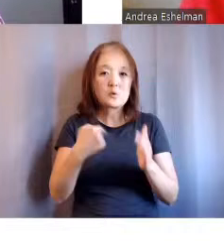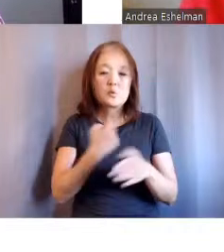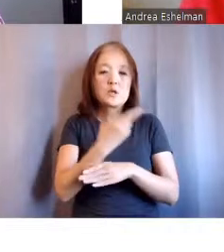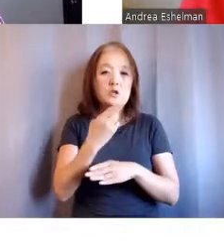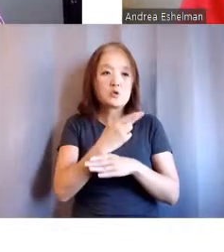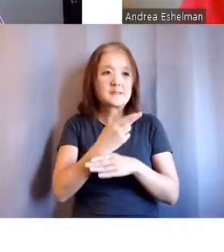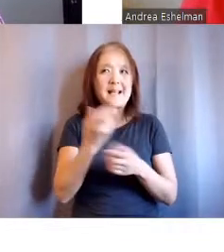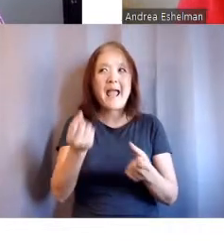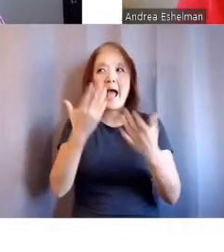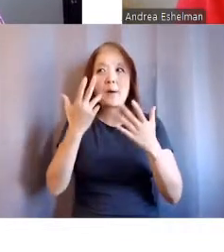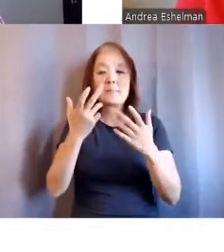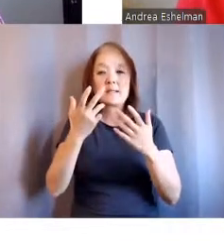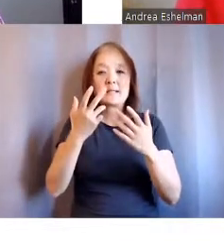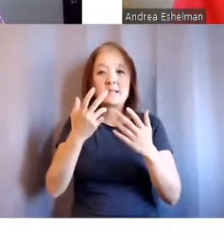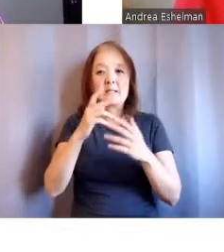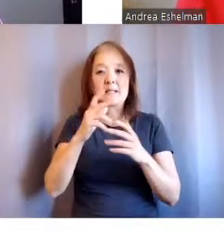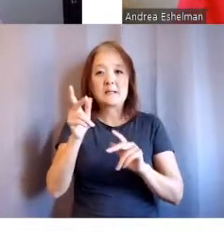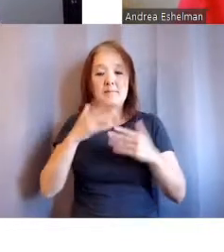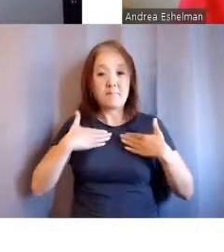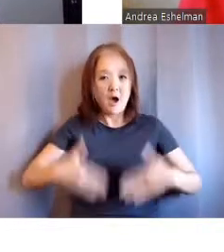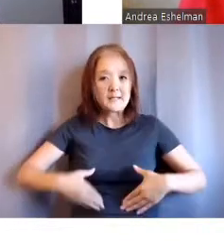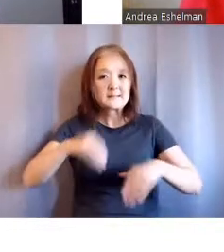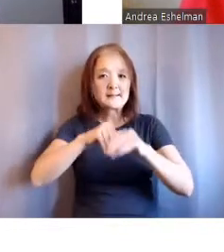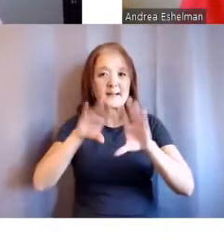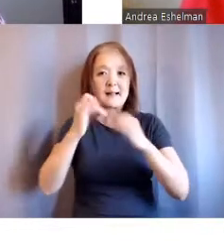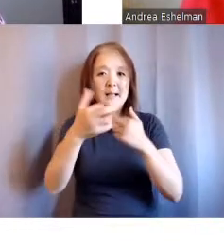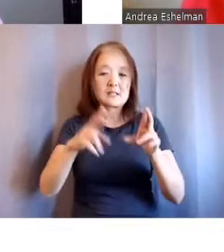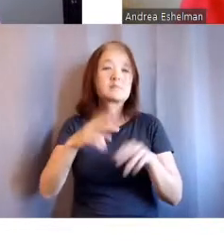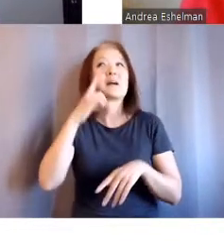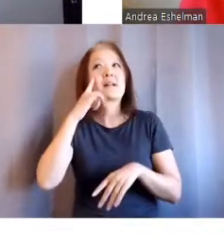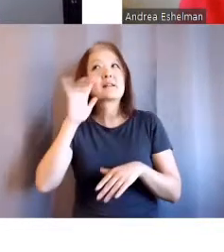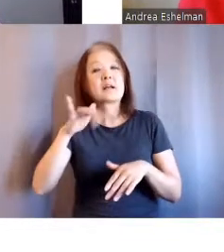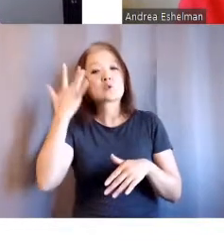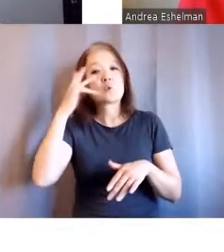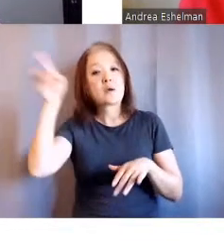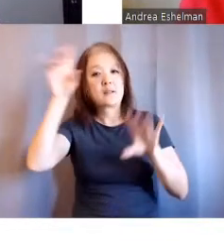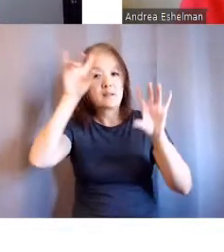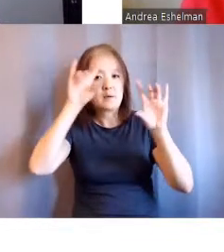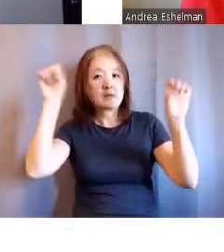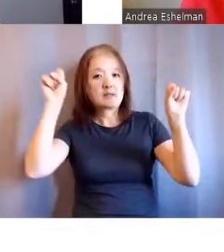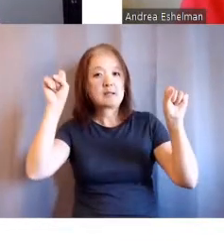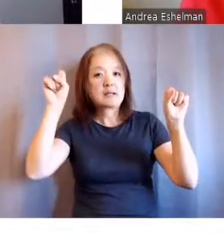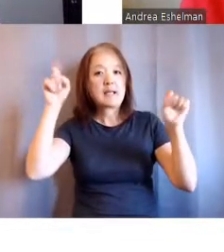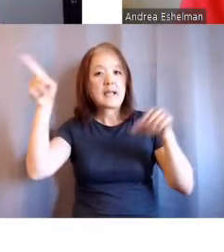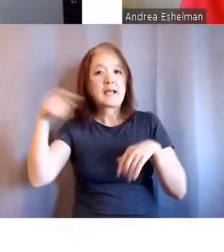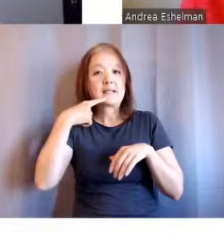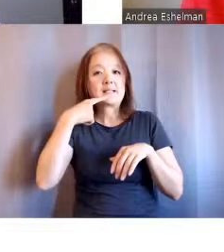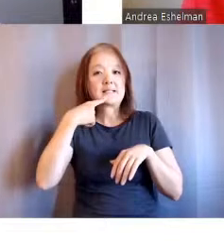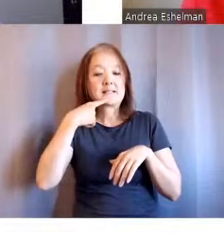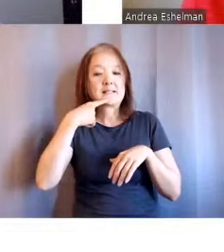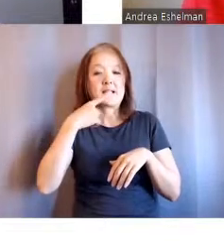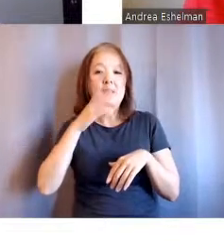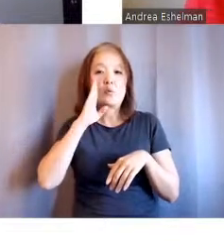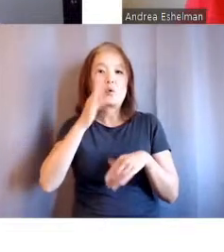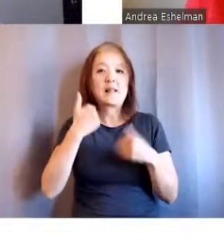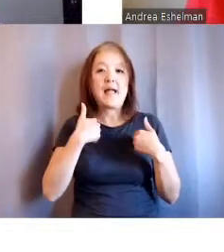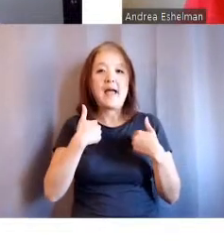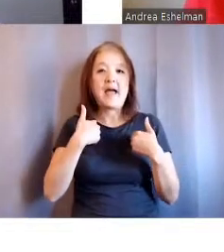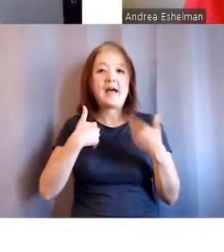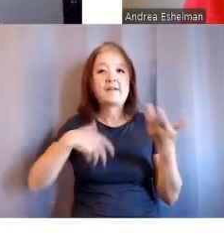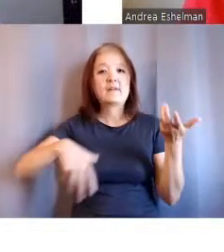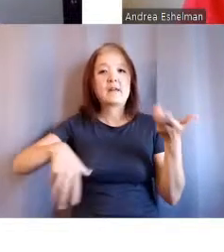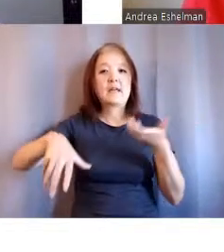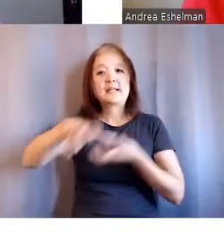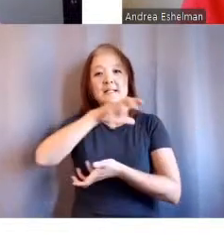class. I think that's why the superintendent has indicated some sort of quote unquote blended learning will have to happen. What that means, there's been lots